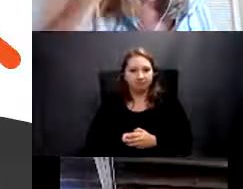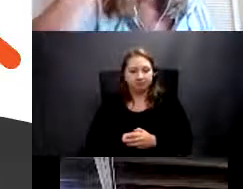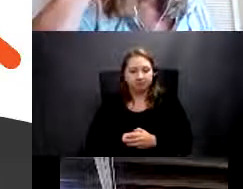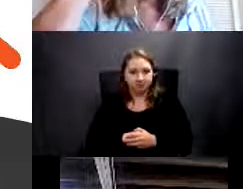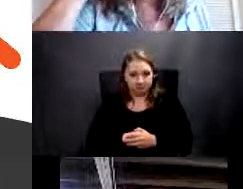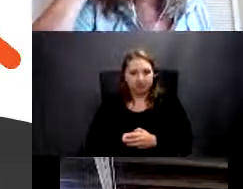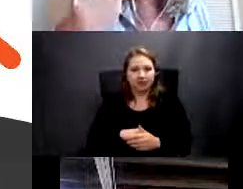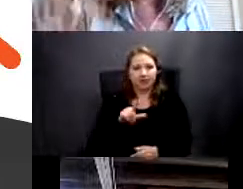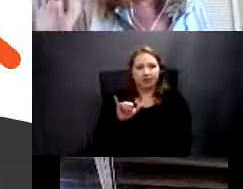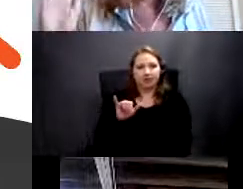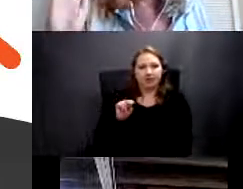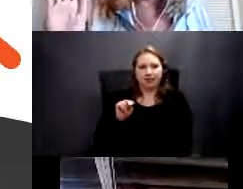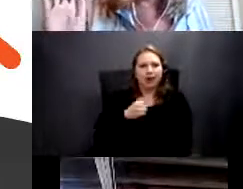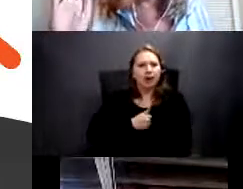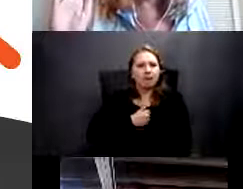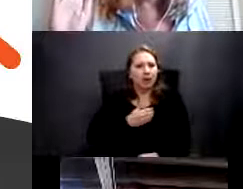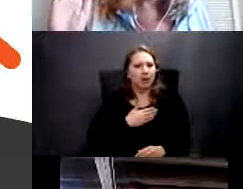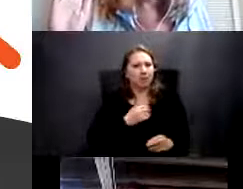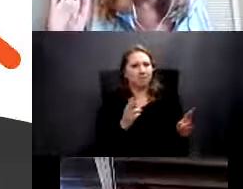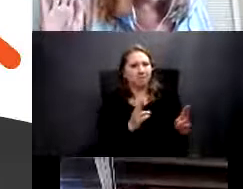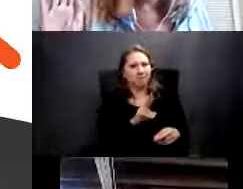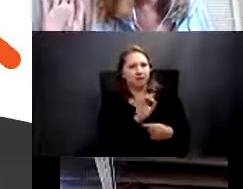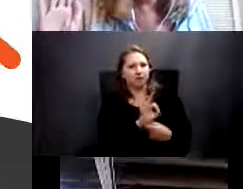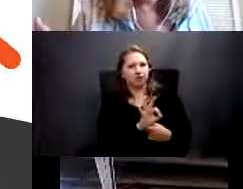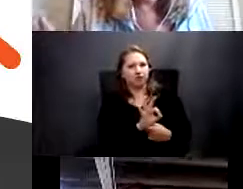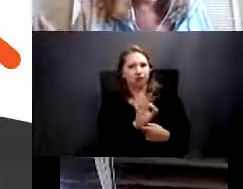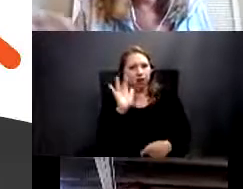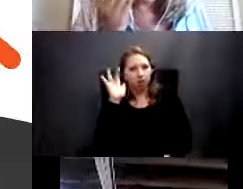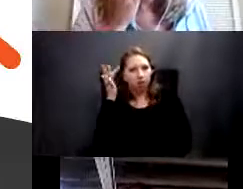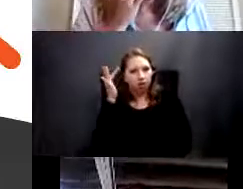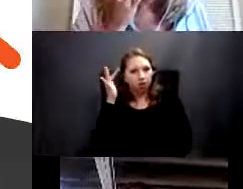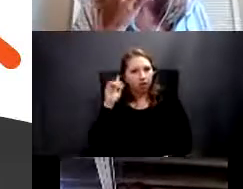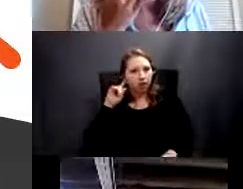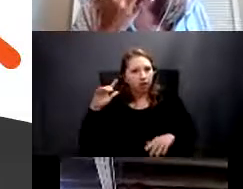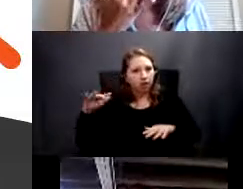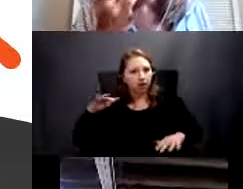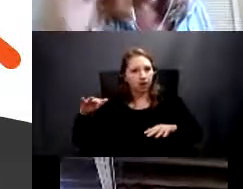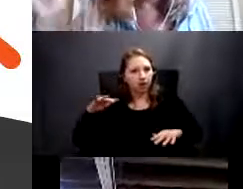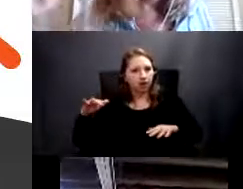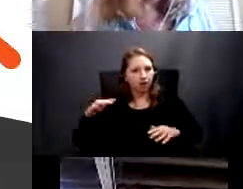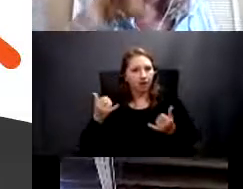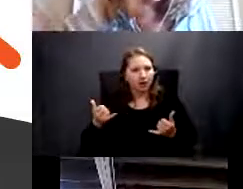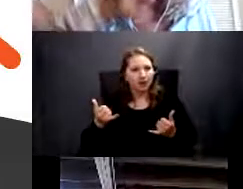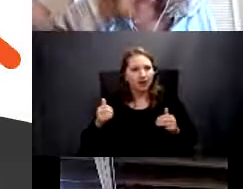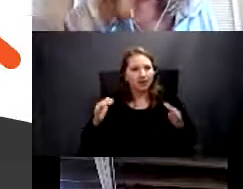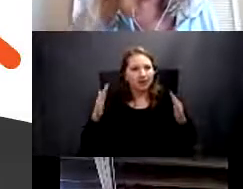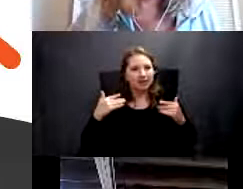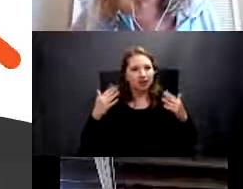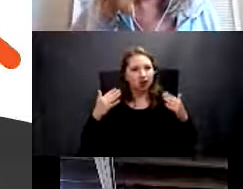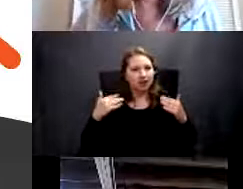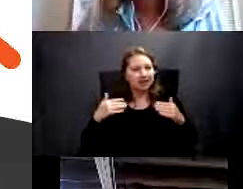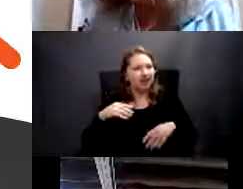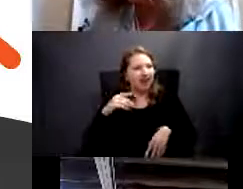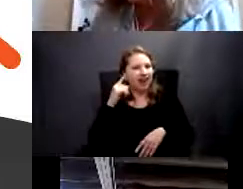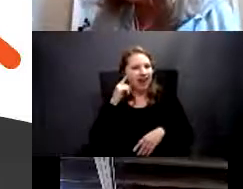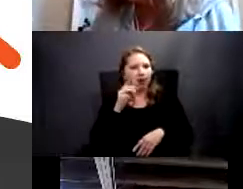I apologize. My refrigerator is making the most obnoxious noise right now. It's defrosting and I'm hearing water trickling